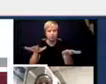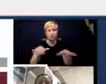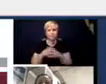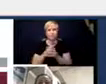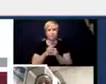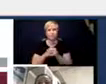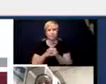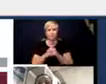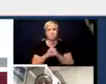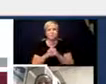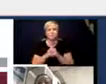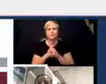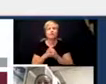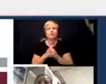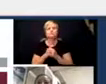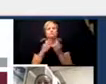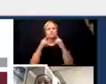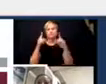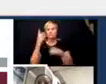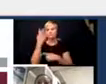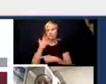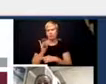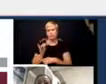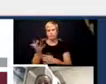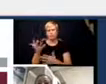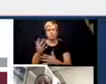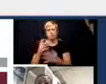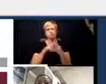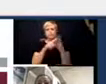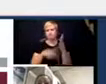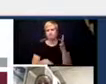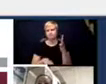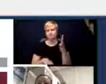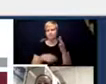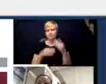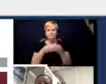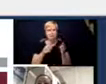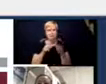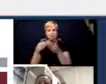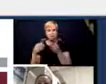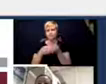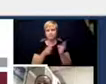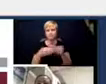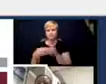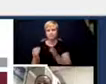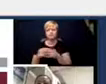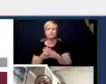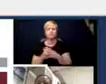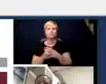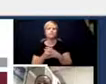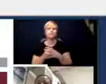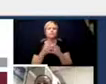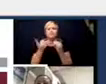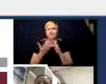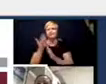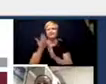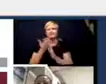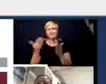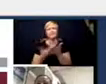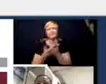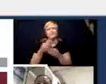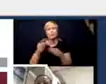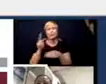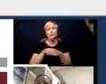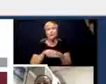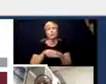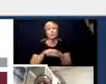us, success looks like these four boxes. Certainly, it means that we are operating in a new normal where the community